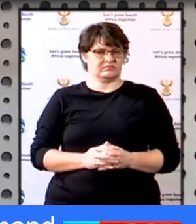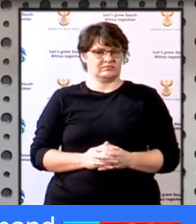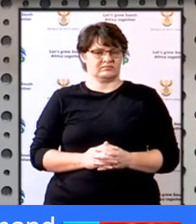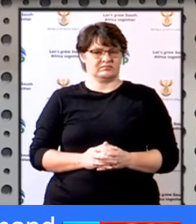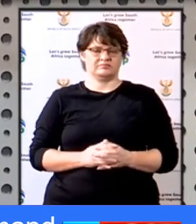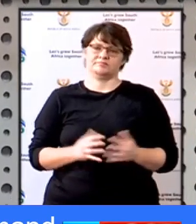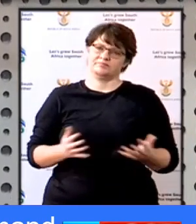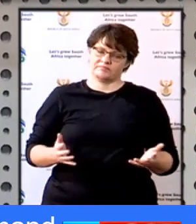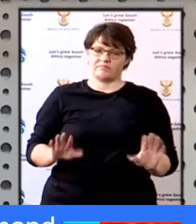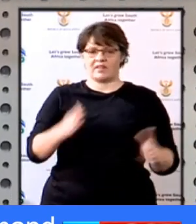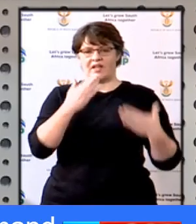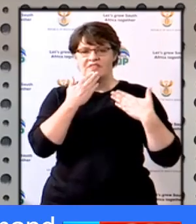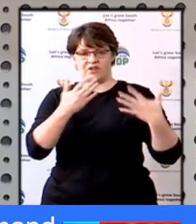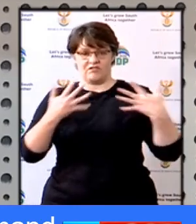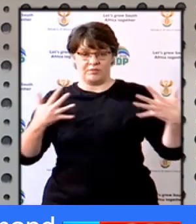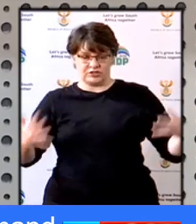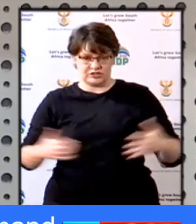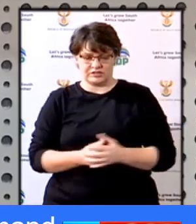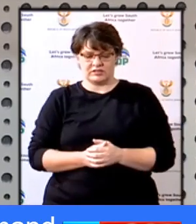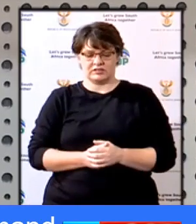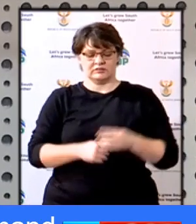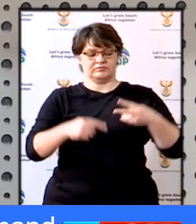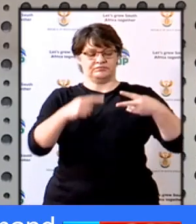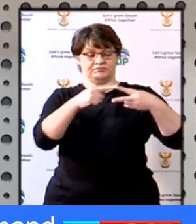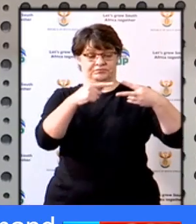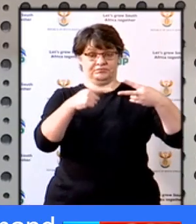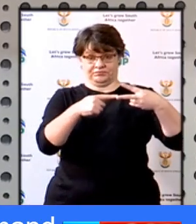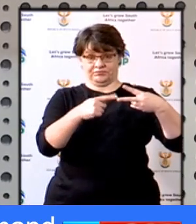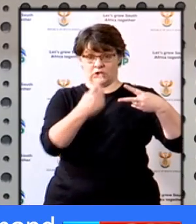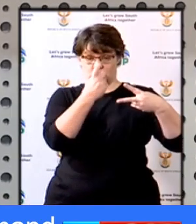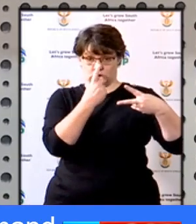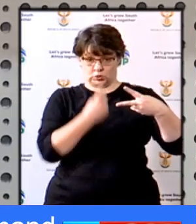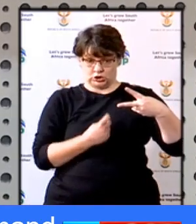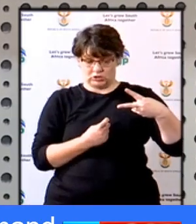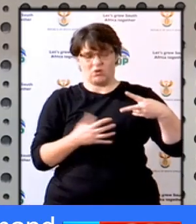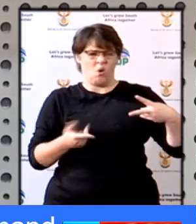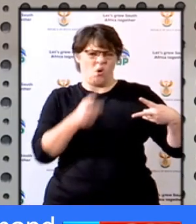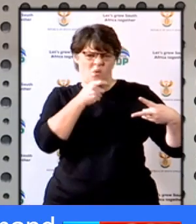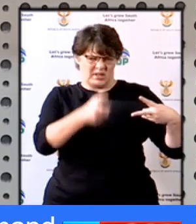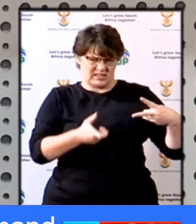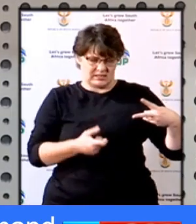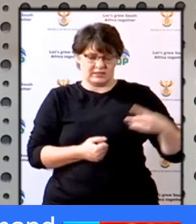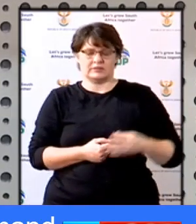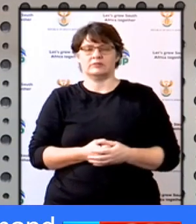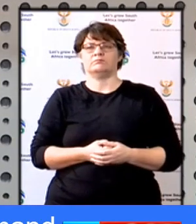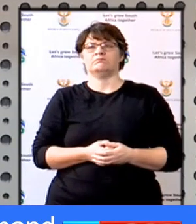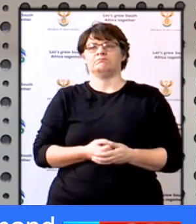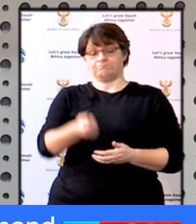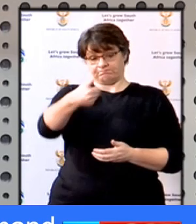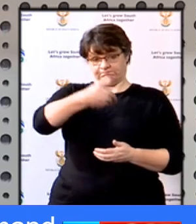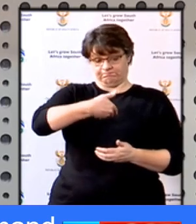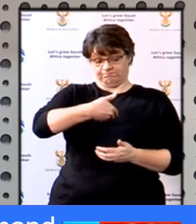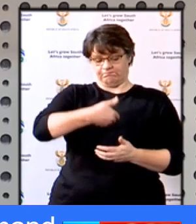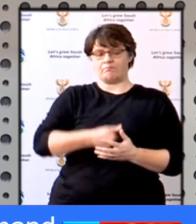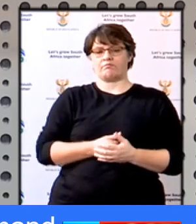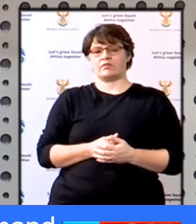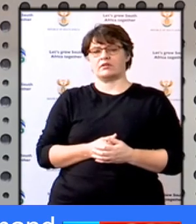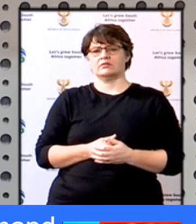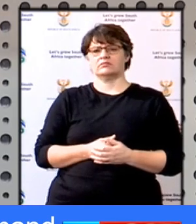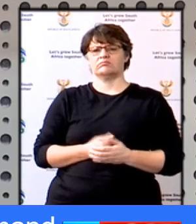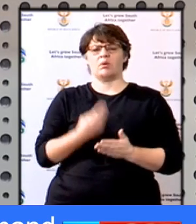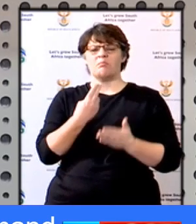Well, thank you very much. There were two questions or comments directed to me, both